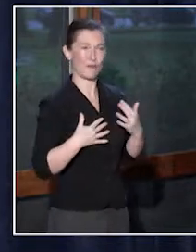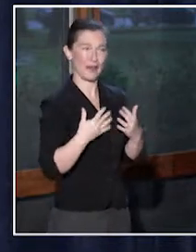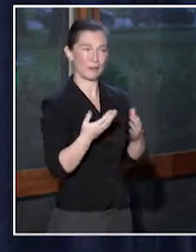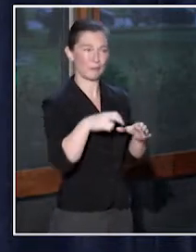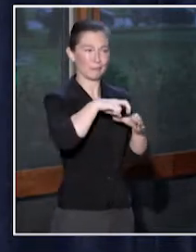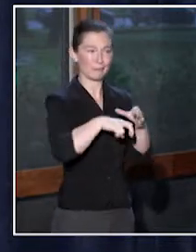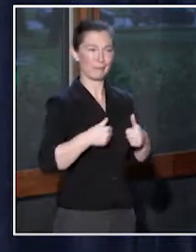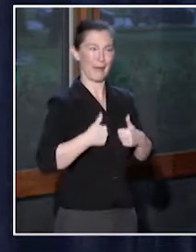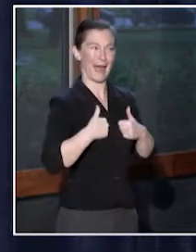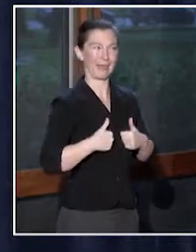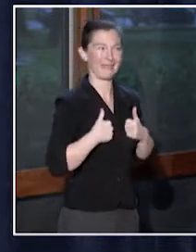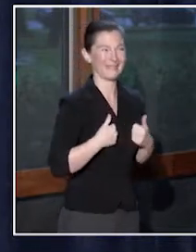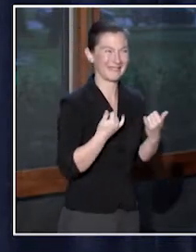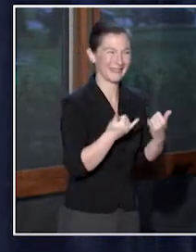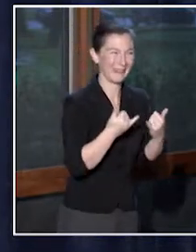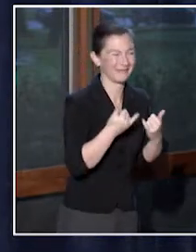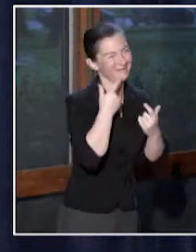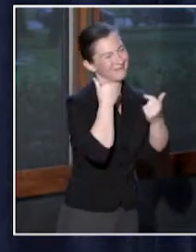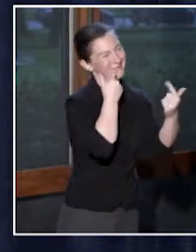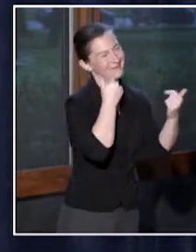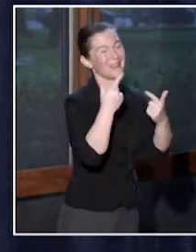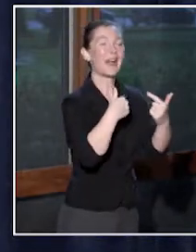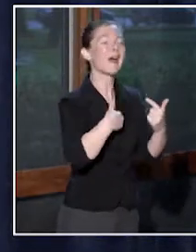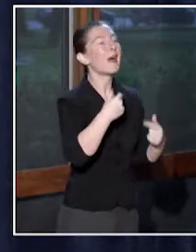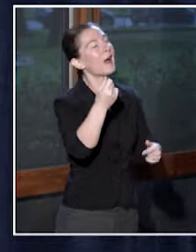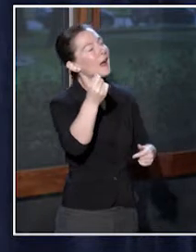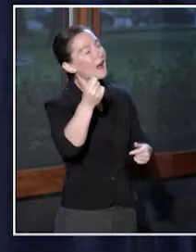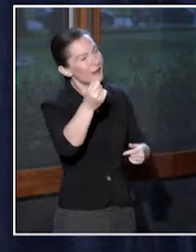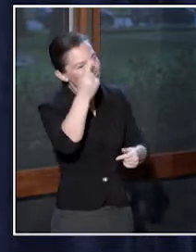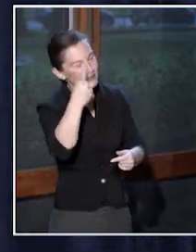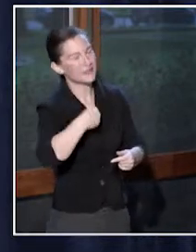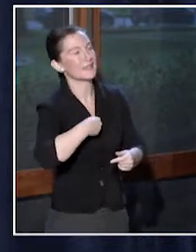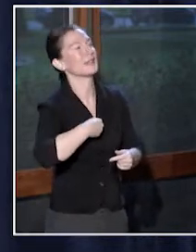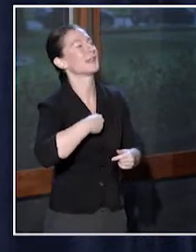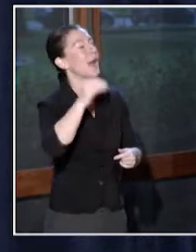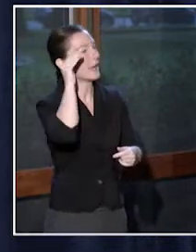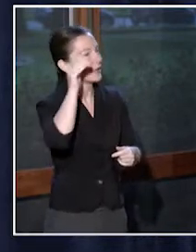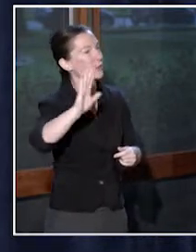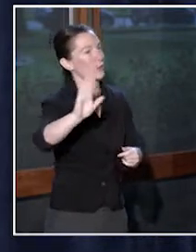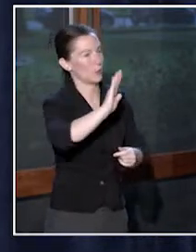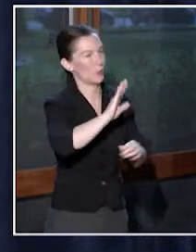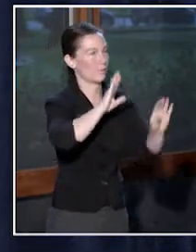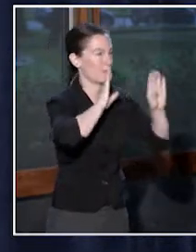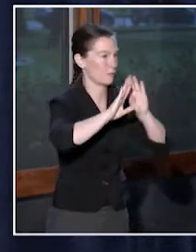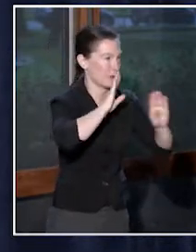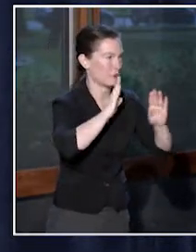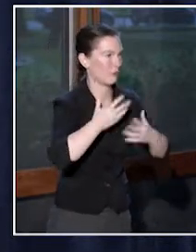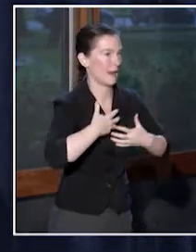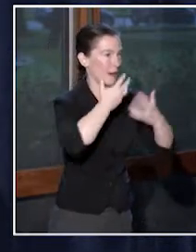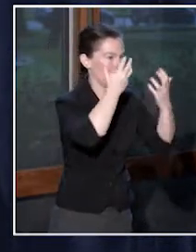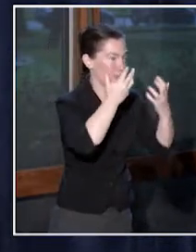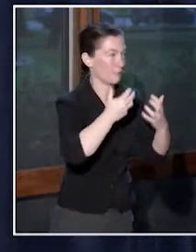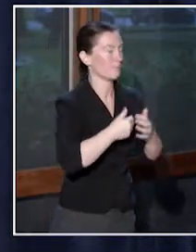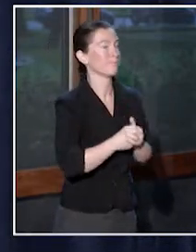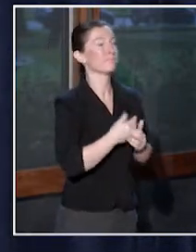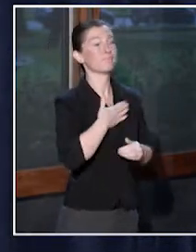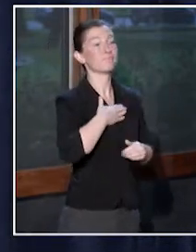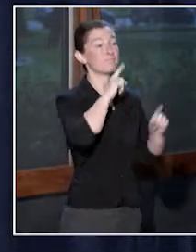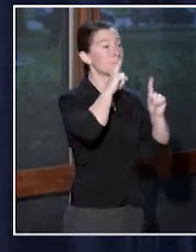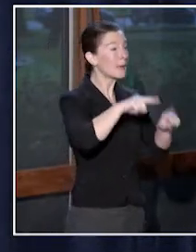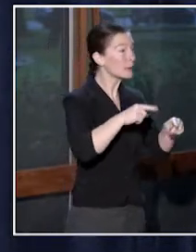people's anger. But I gotta tell you this, and this is what I tell people. If you're thinking, I'm gonna solve